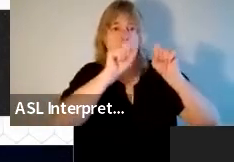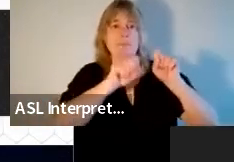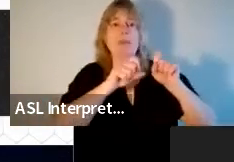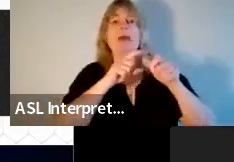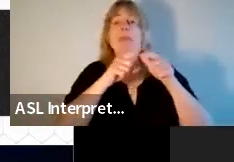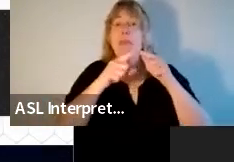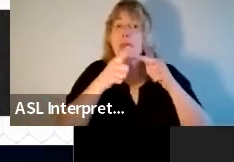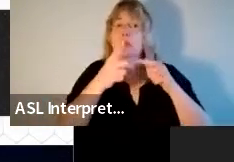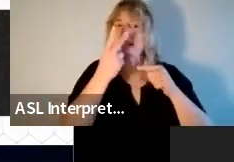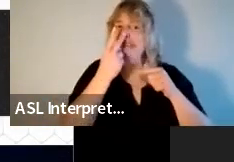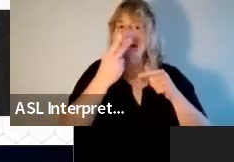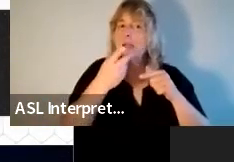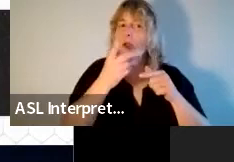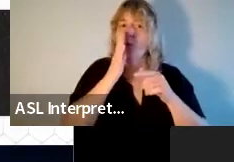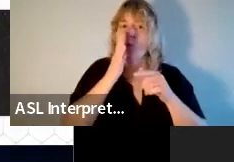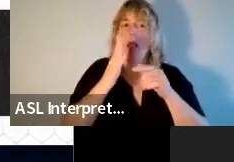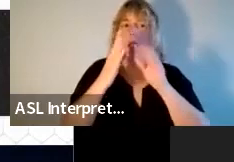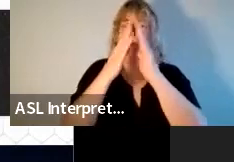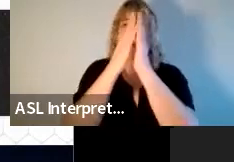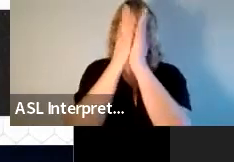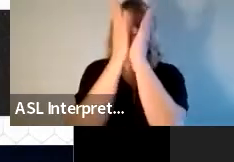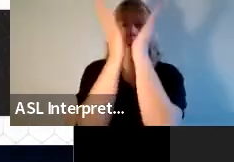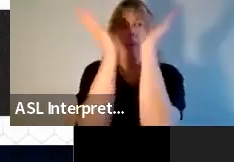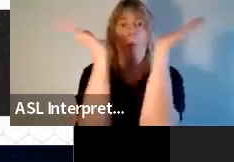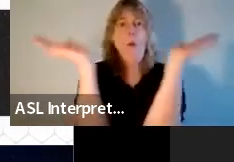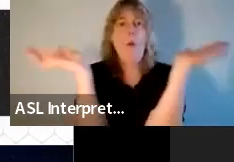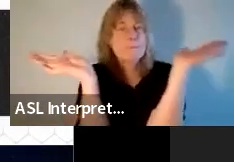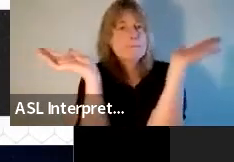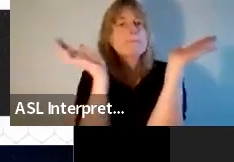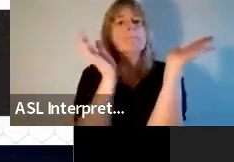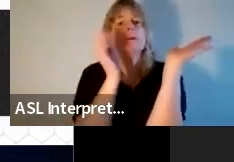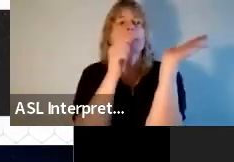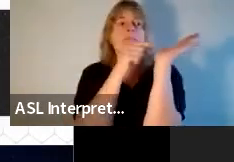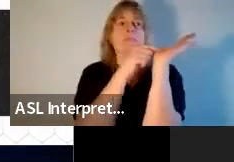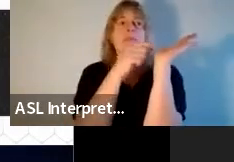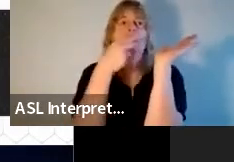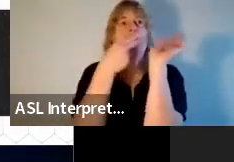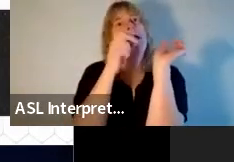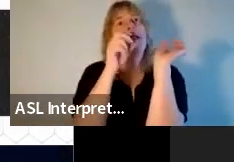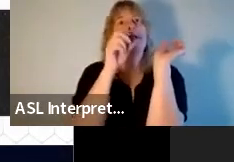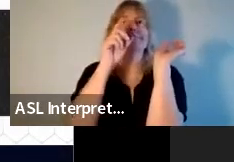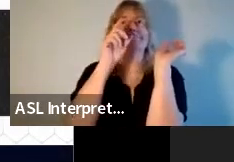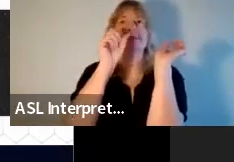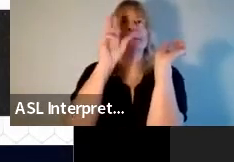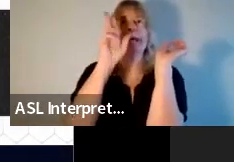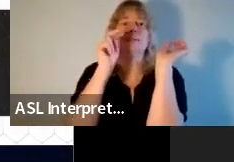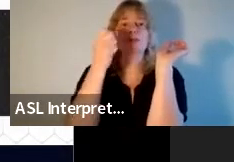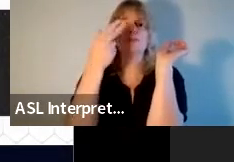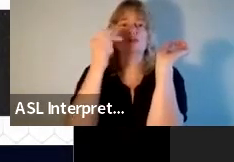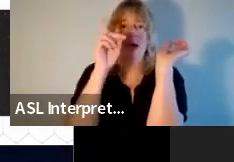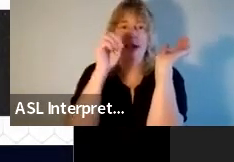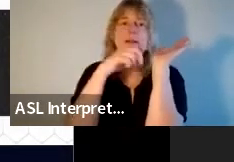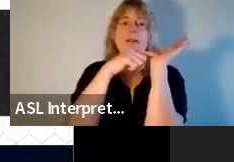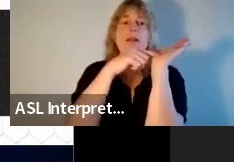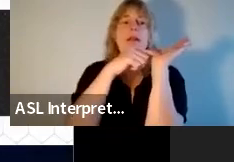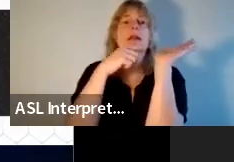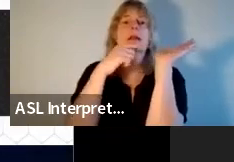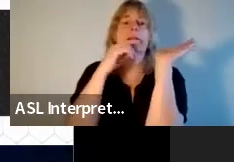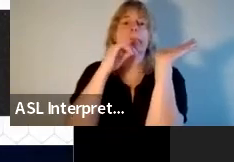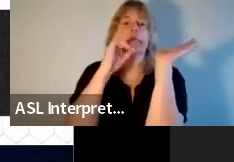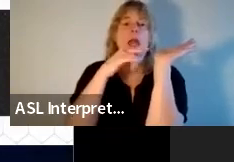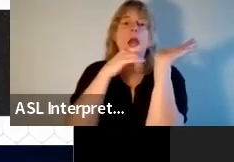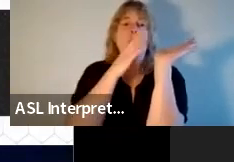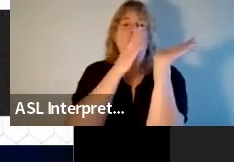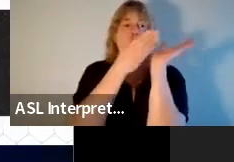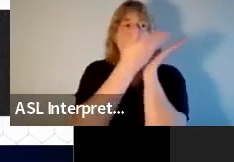called, is being splayed out. It's about the size of a tennis court. And then a little tower has to push the telescope up to make room for the sunshade to